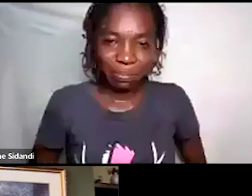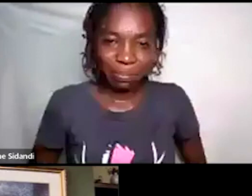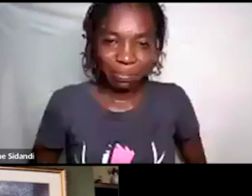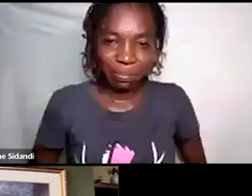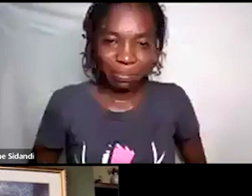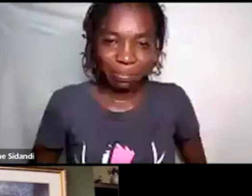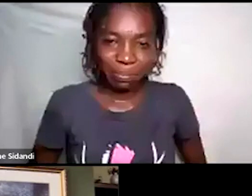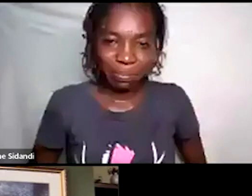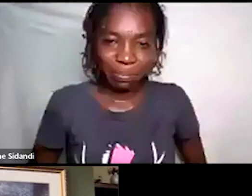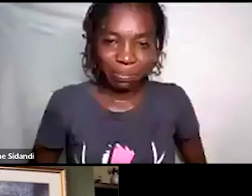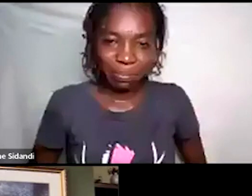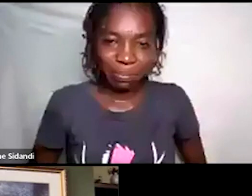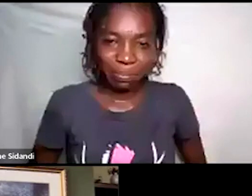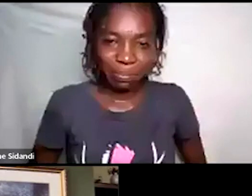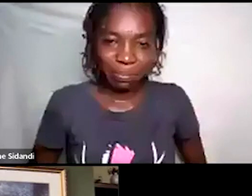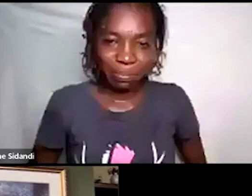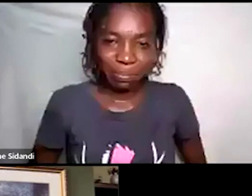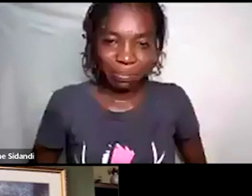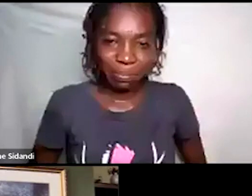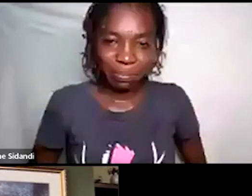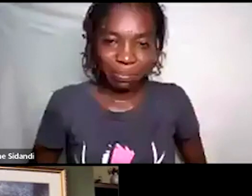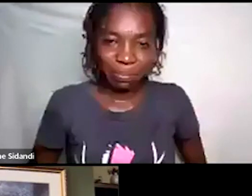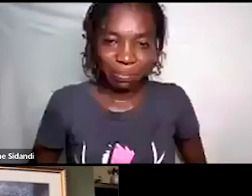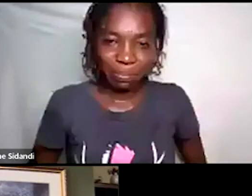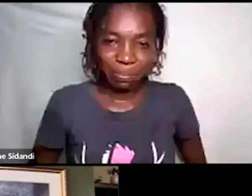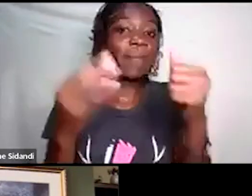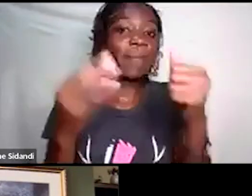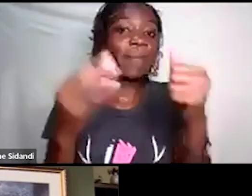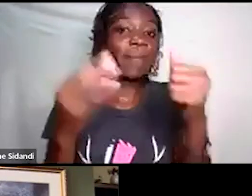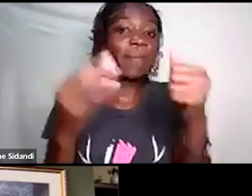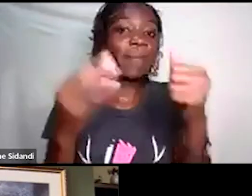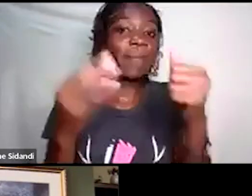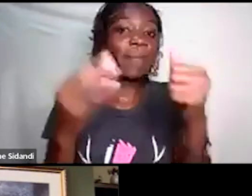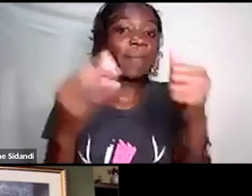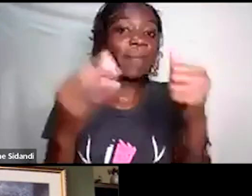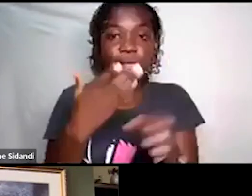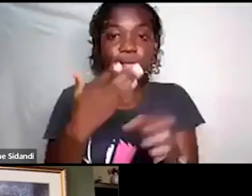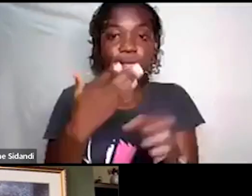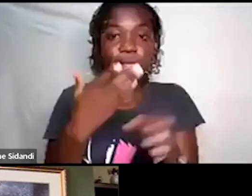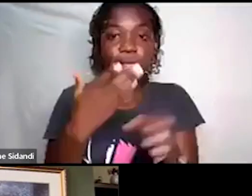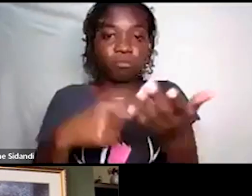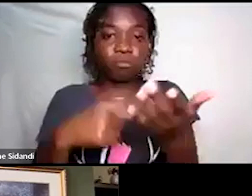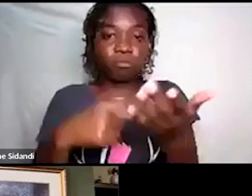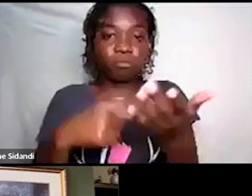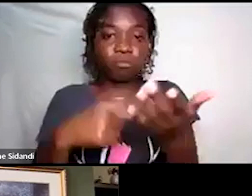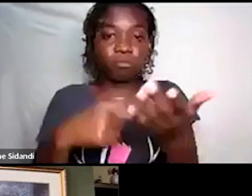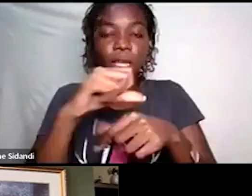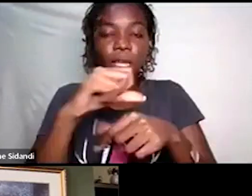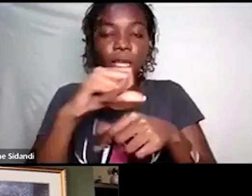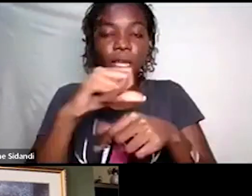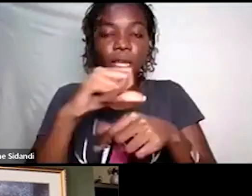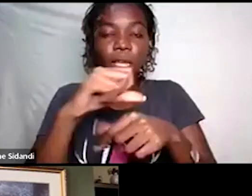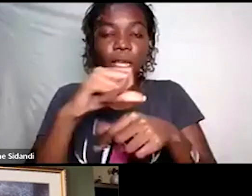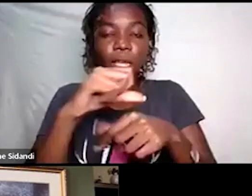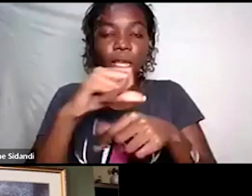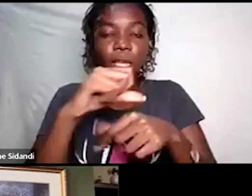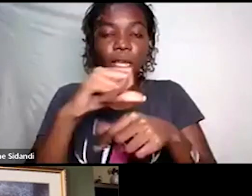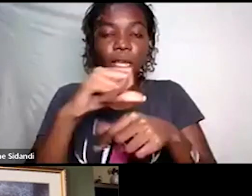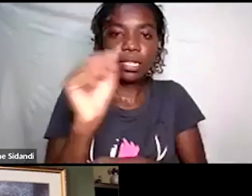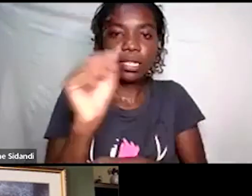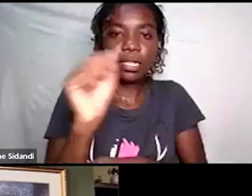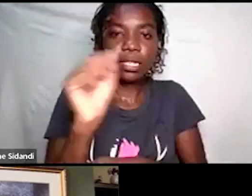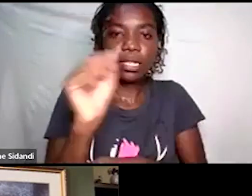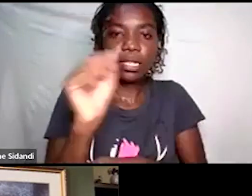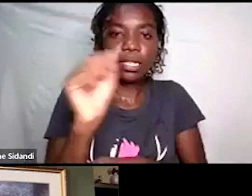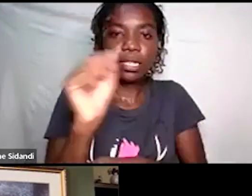Tuesday from 8 p.m. as well. We are here. We will be discussing the new NSSF rule. We are going to do it practically. We are going to